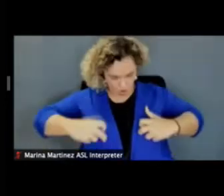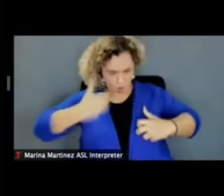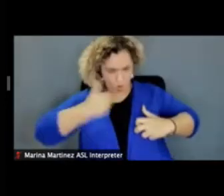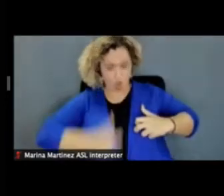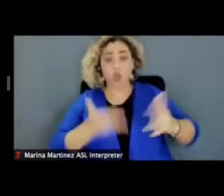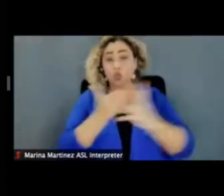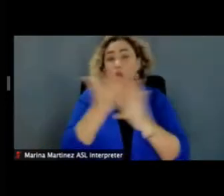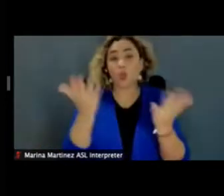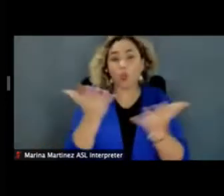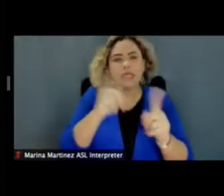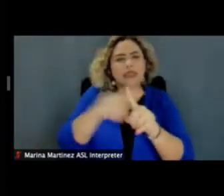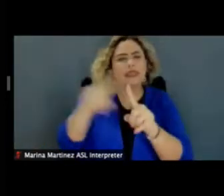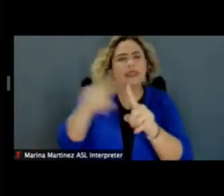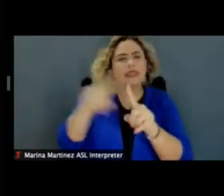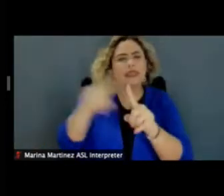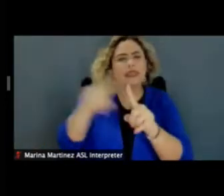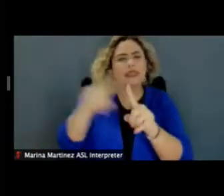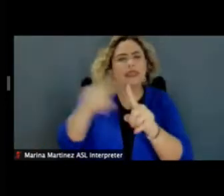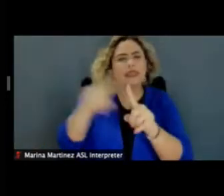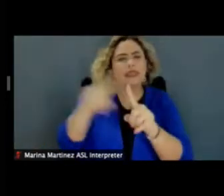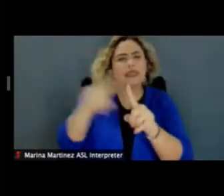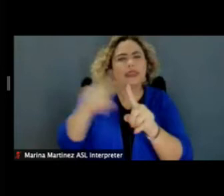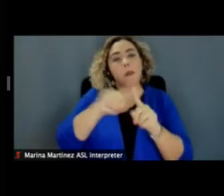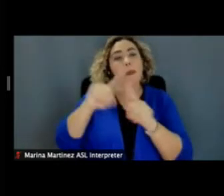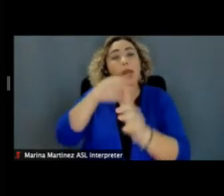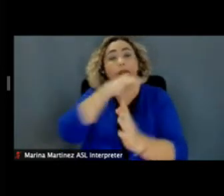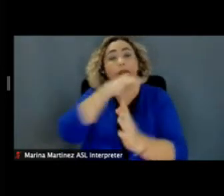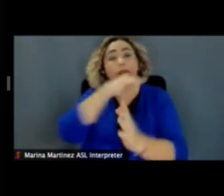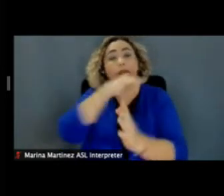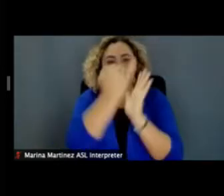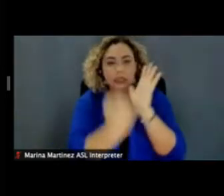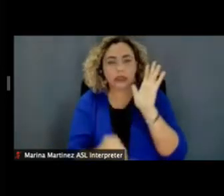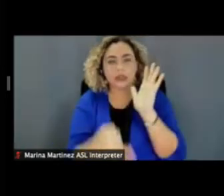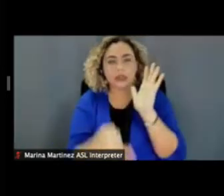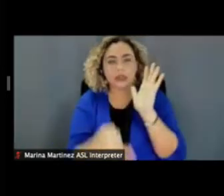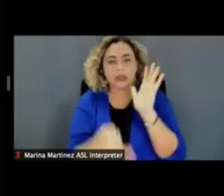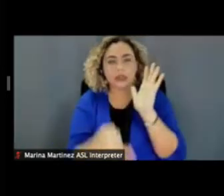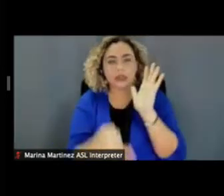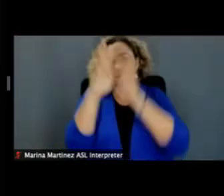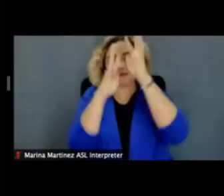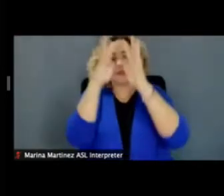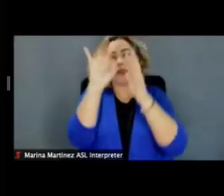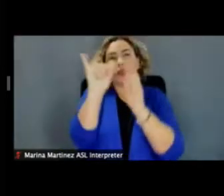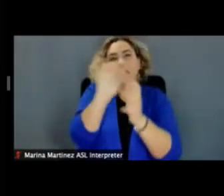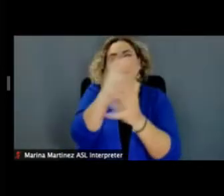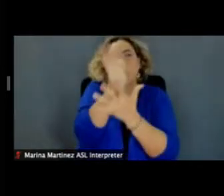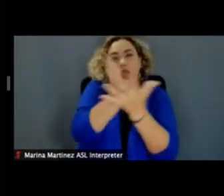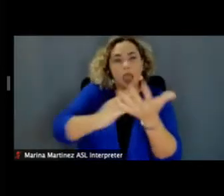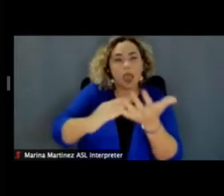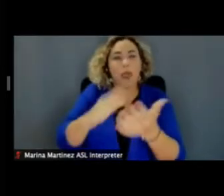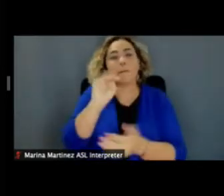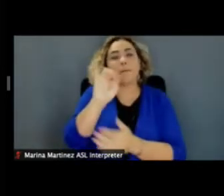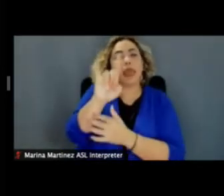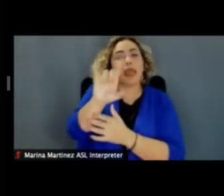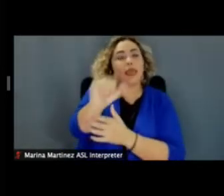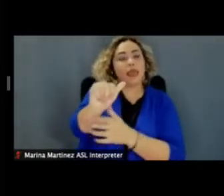a series of portraits and abstract figurative mixed media paintings.